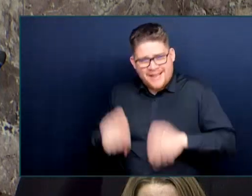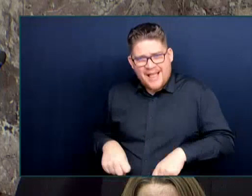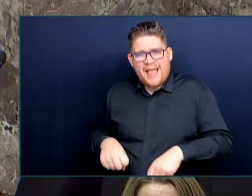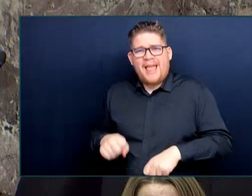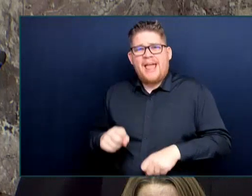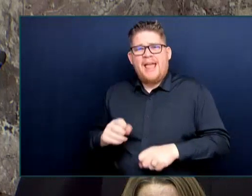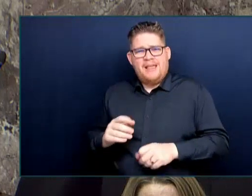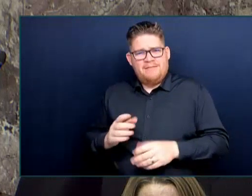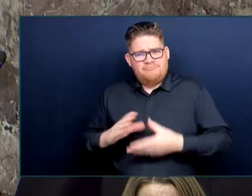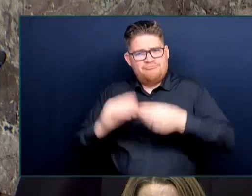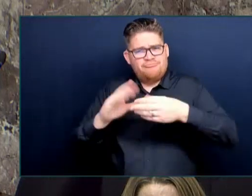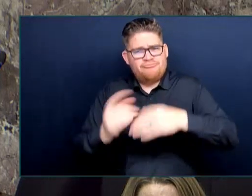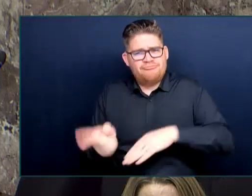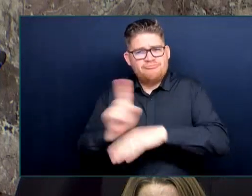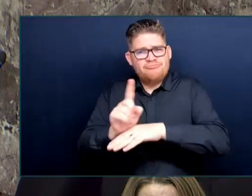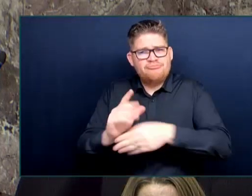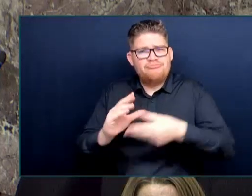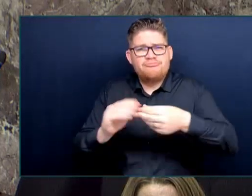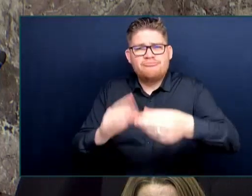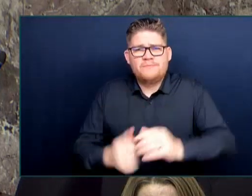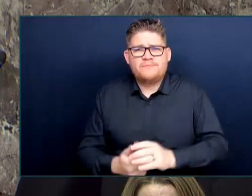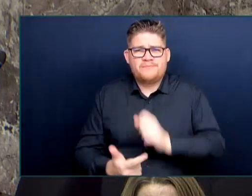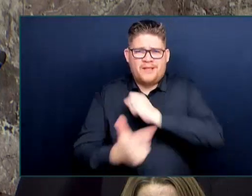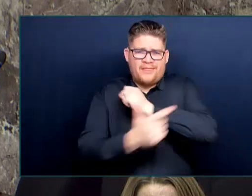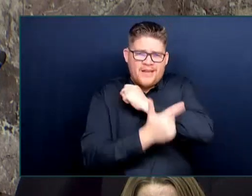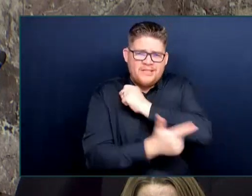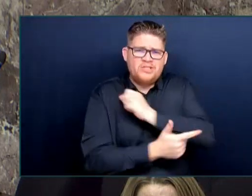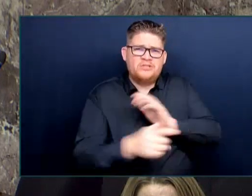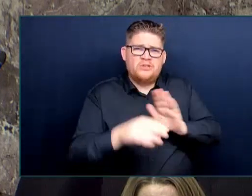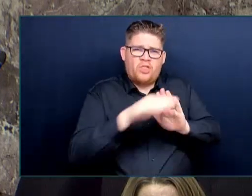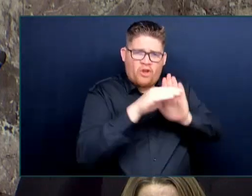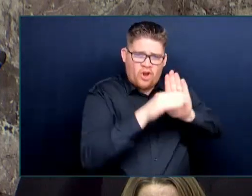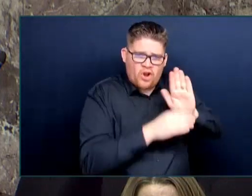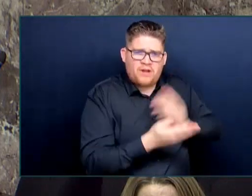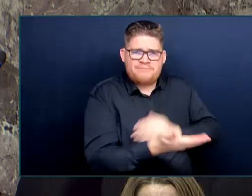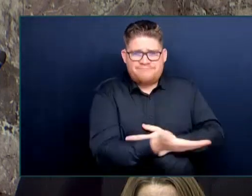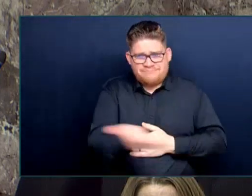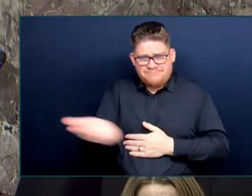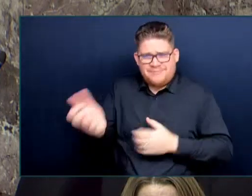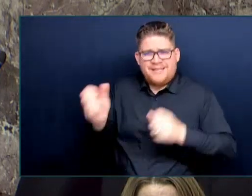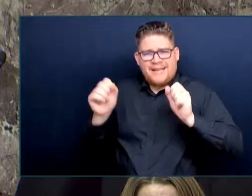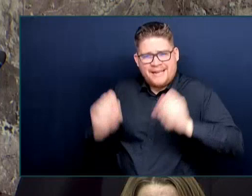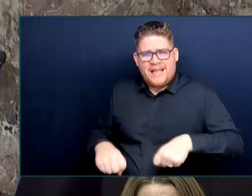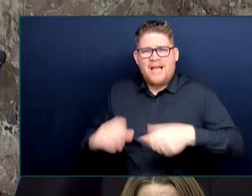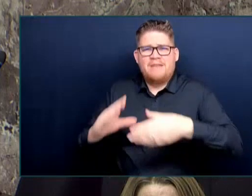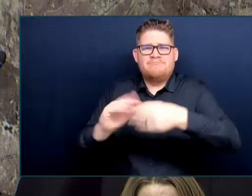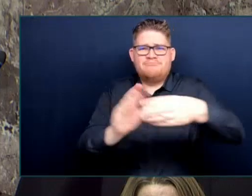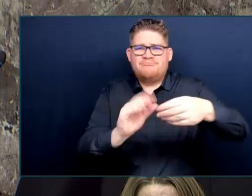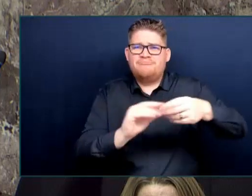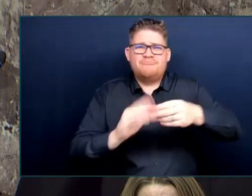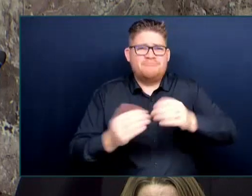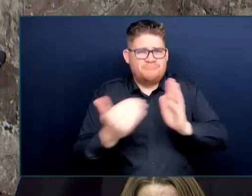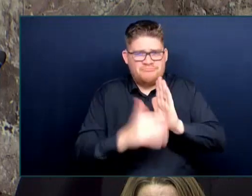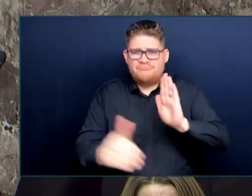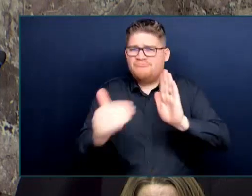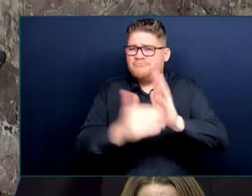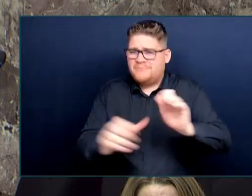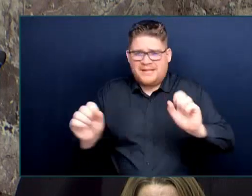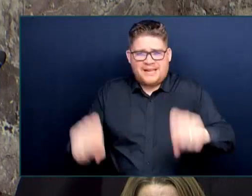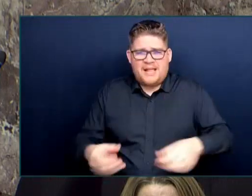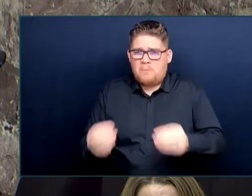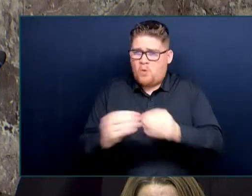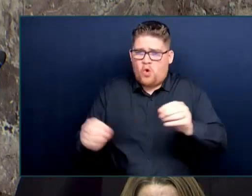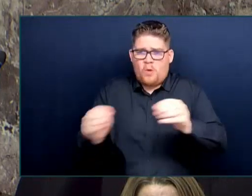this chamber, and they will continue to do so in our province as they should. Honourable Speaker, in our public health care system, Honourable